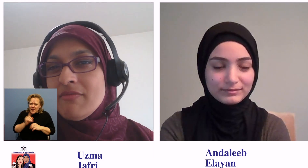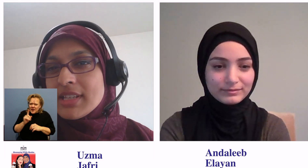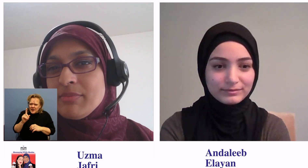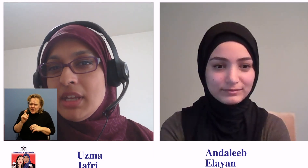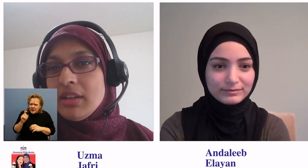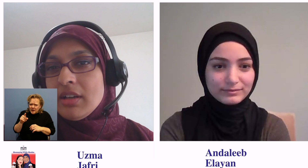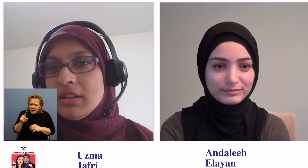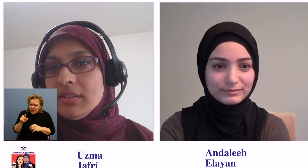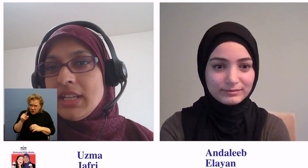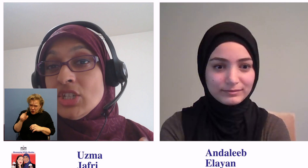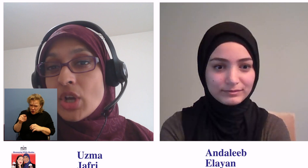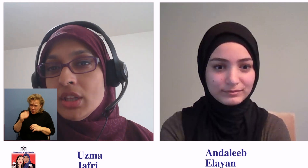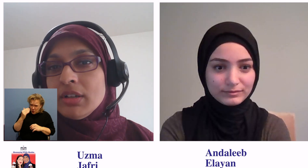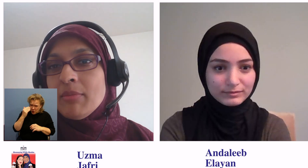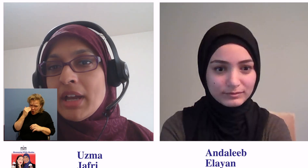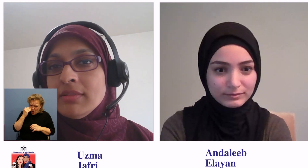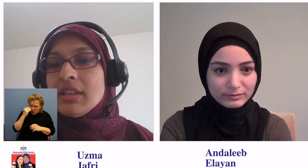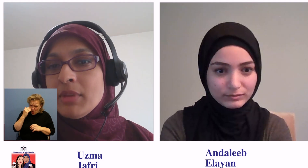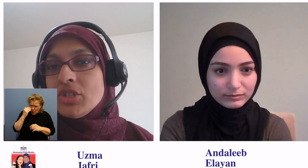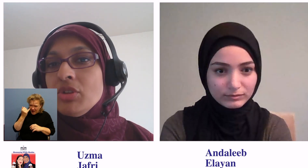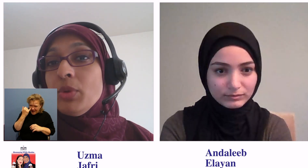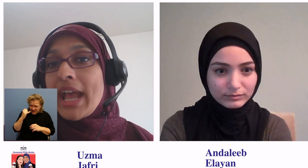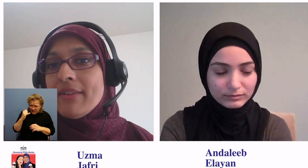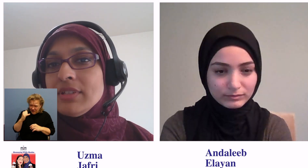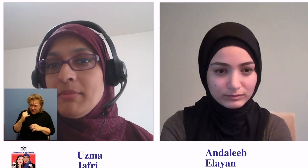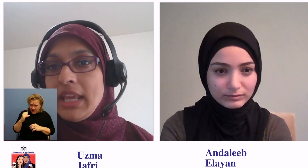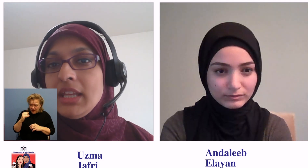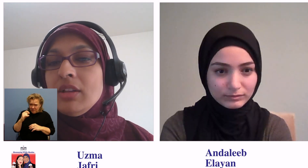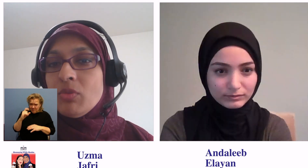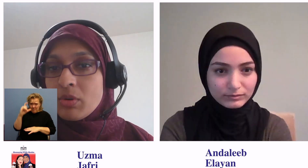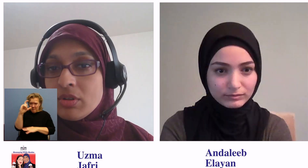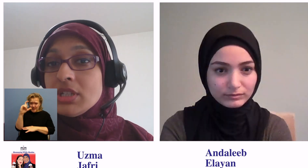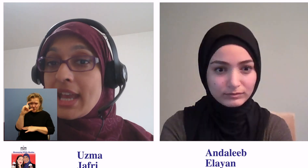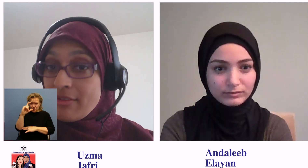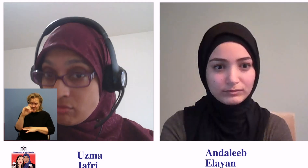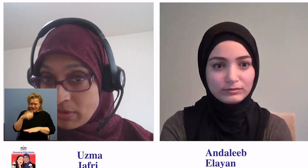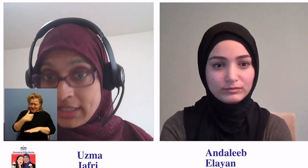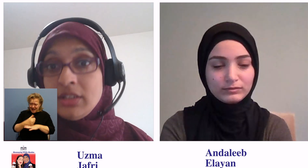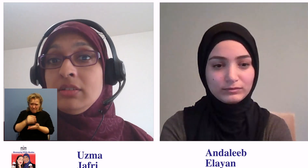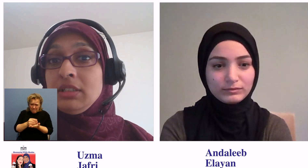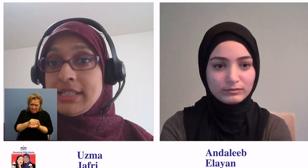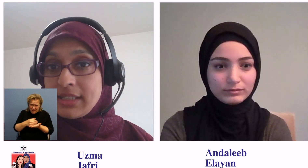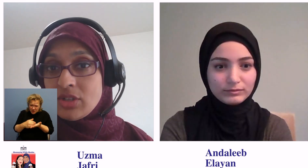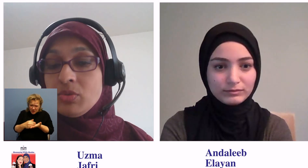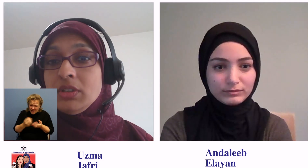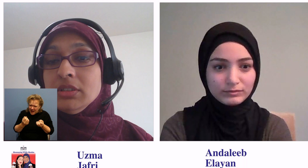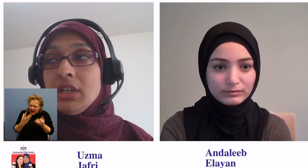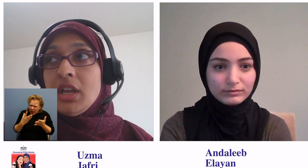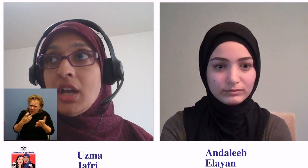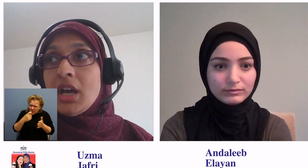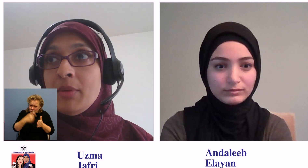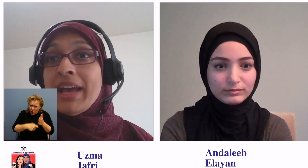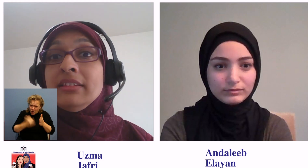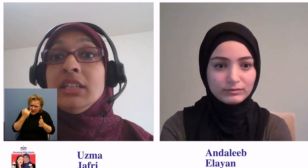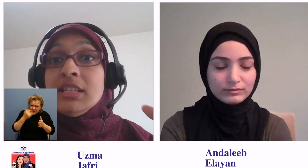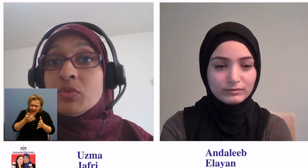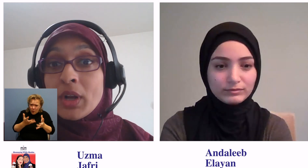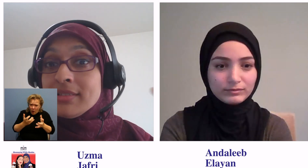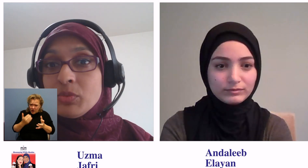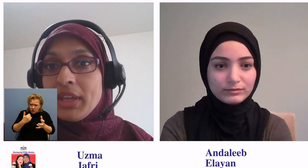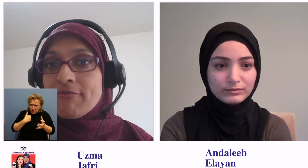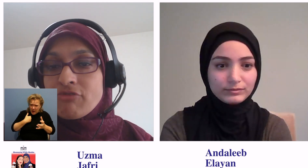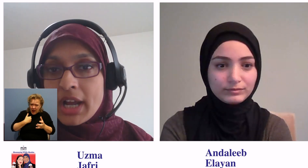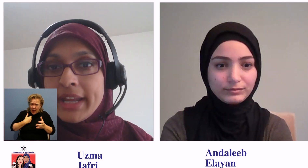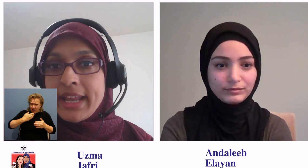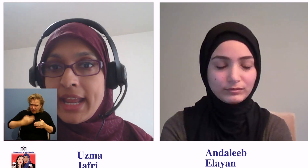how much of an investment in dollar amounts a masjid would have to make in order to have regularly scheduled at least